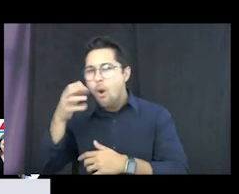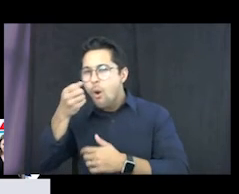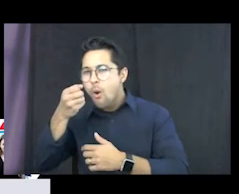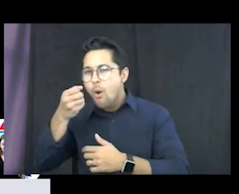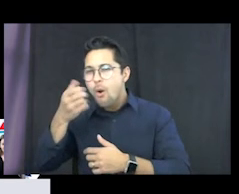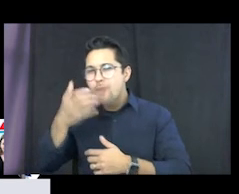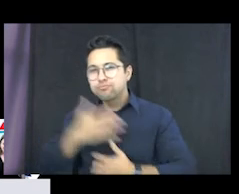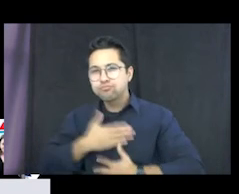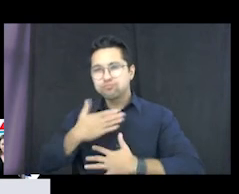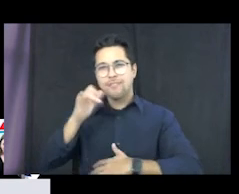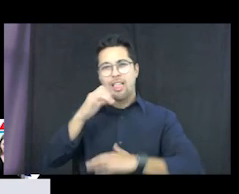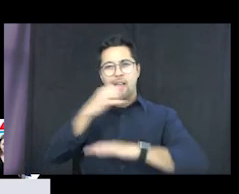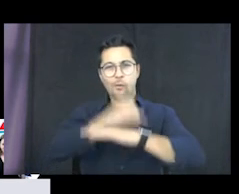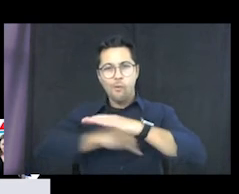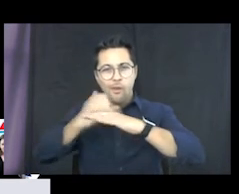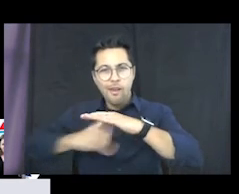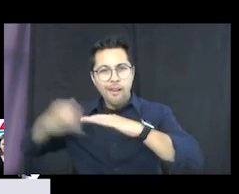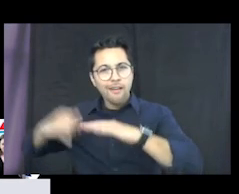as a whale?